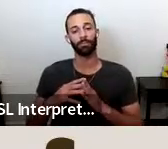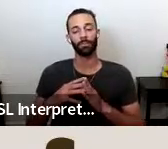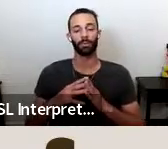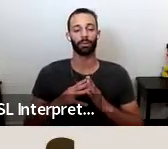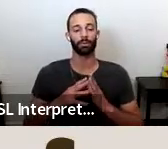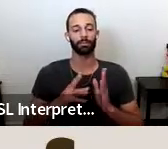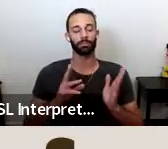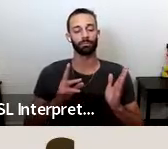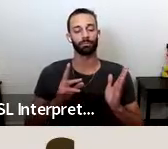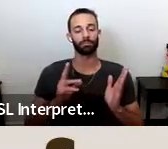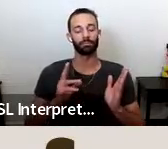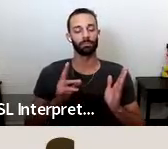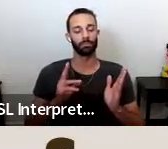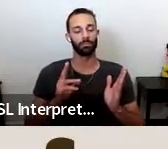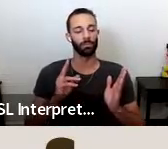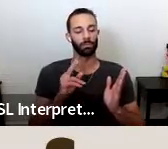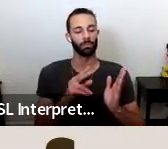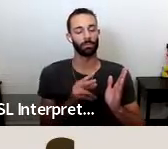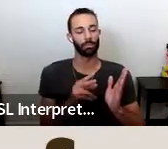control over the